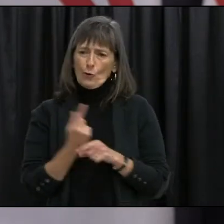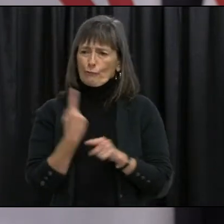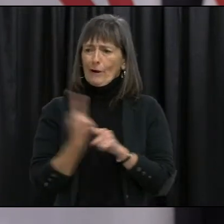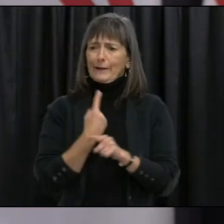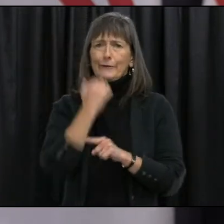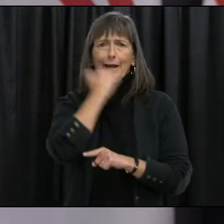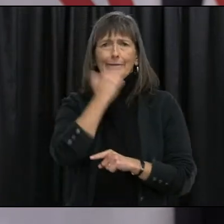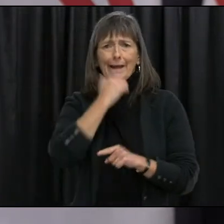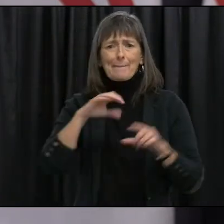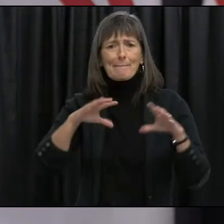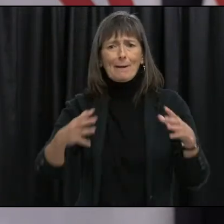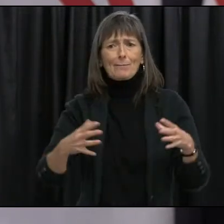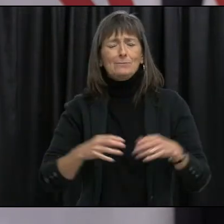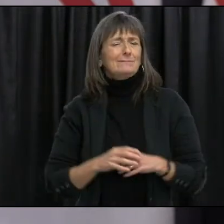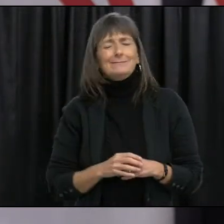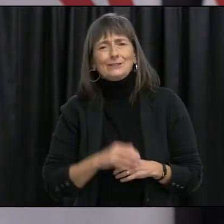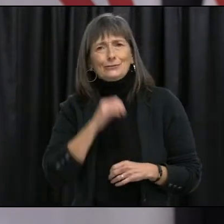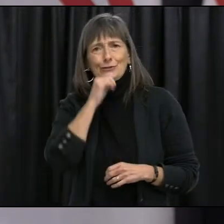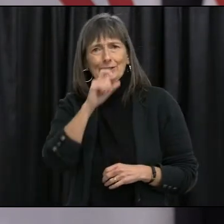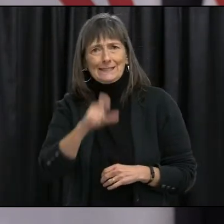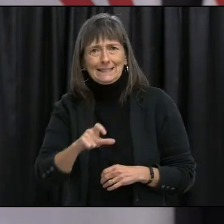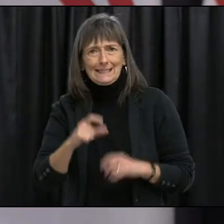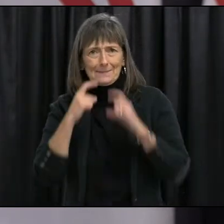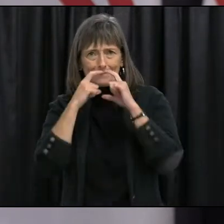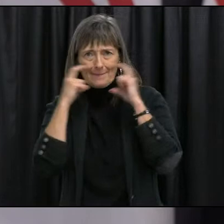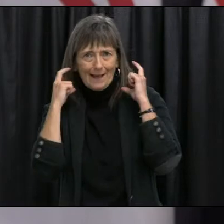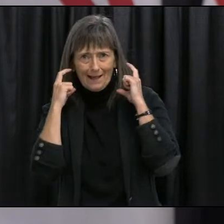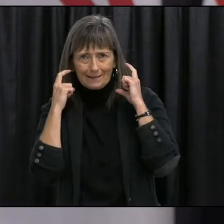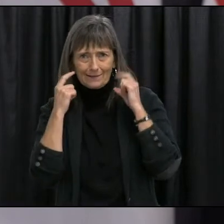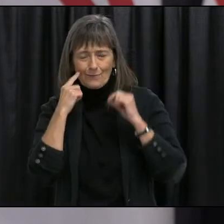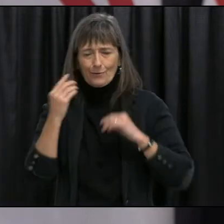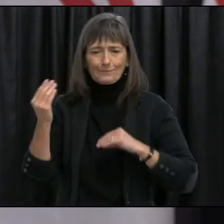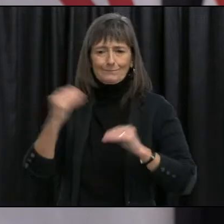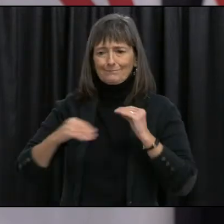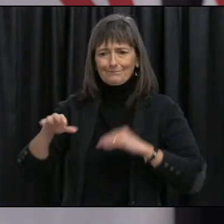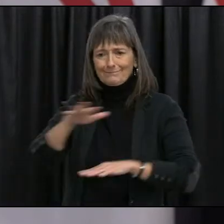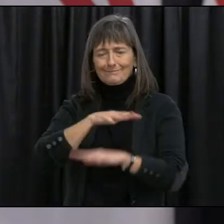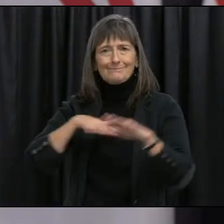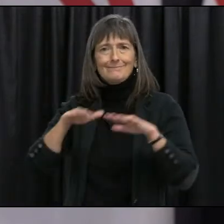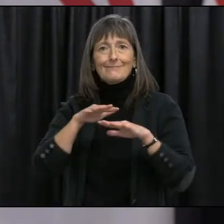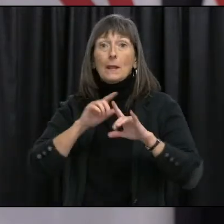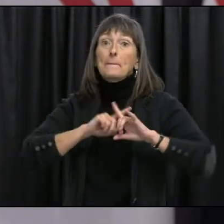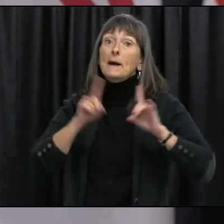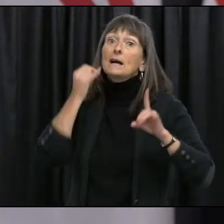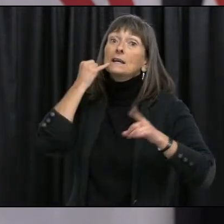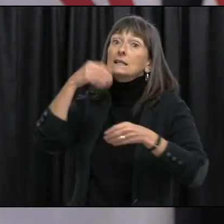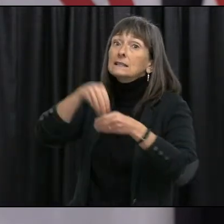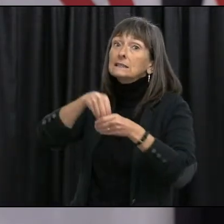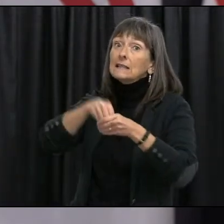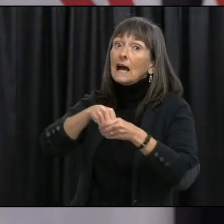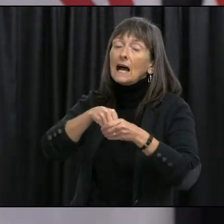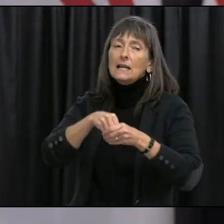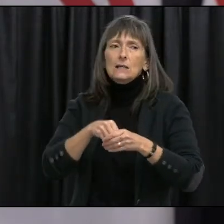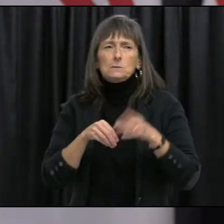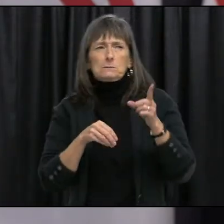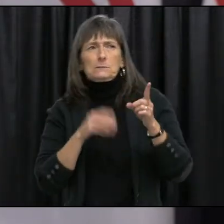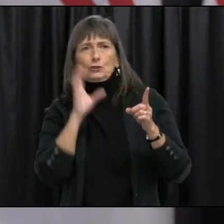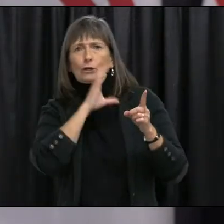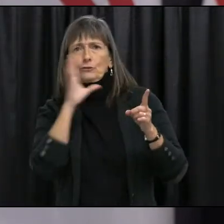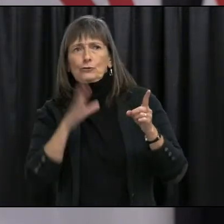bubbles, I don't think there's any need to require that. But I think if you are indoors and you have strangers in the